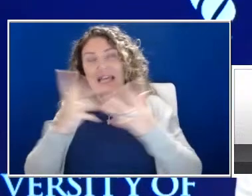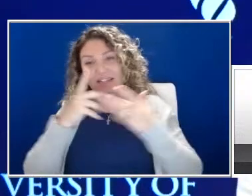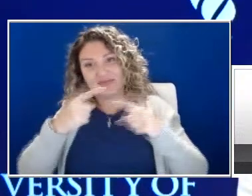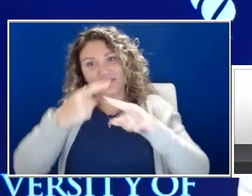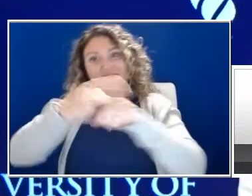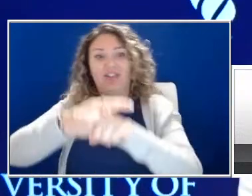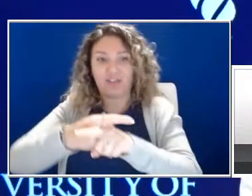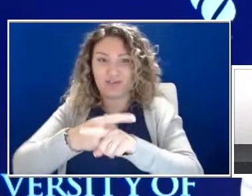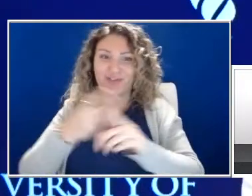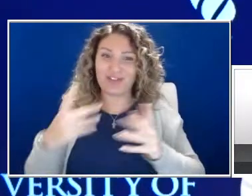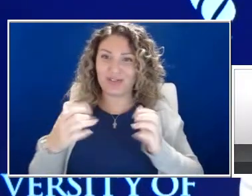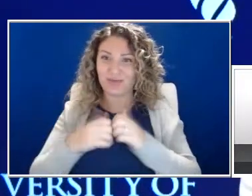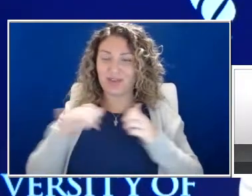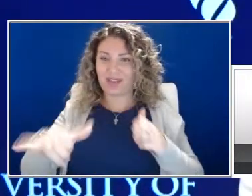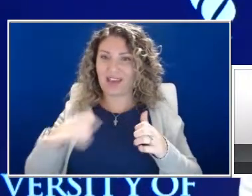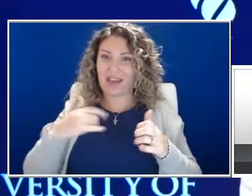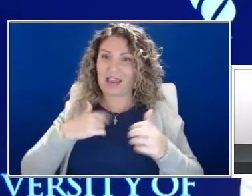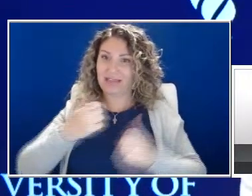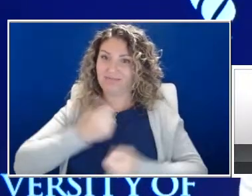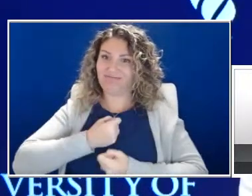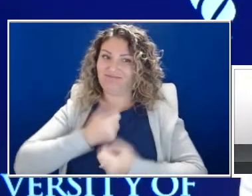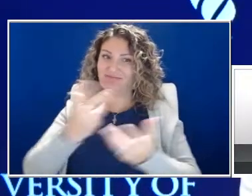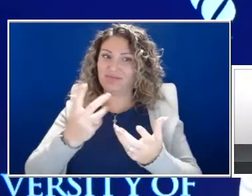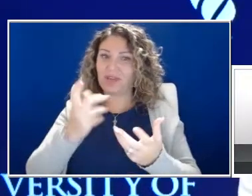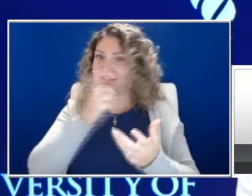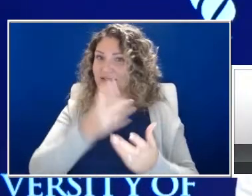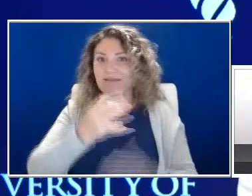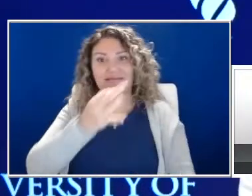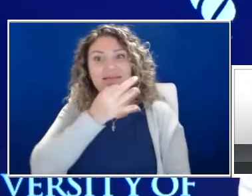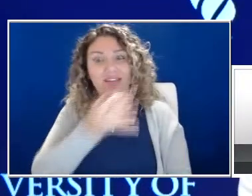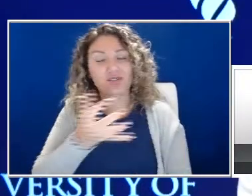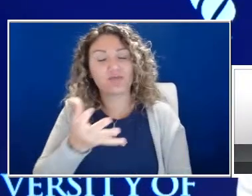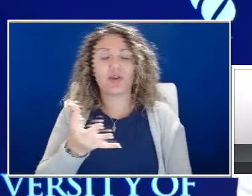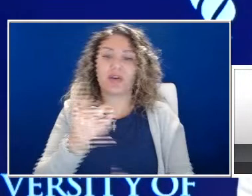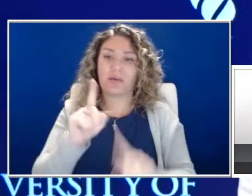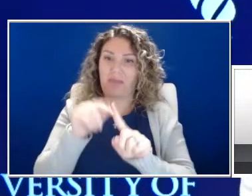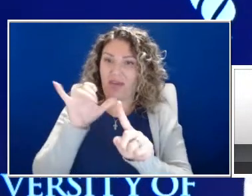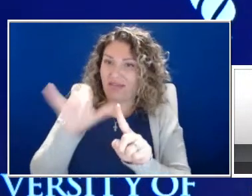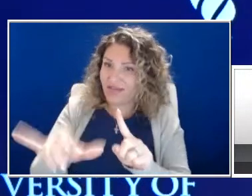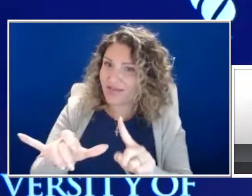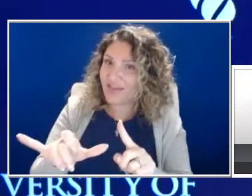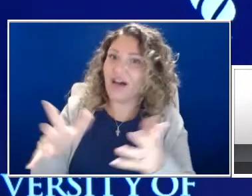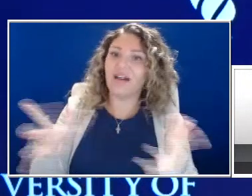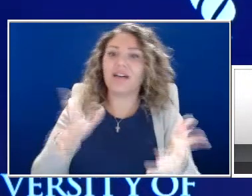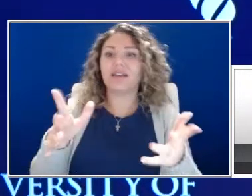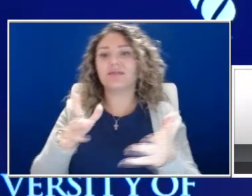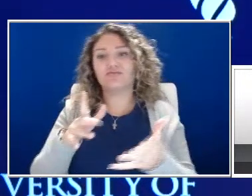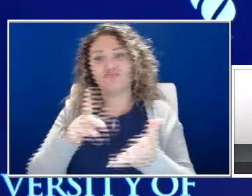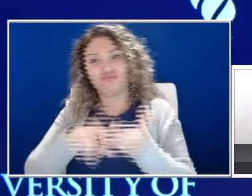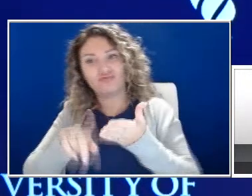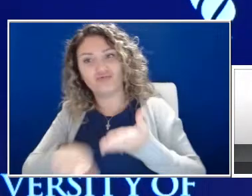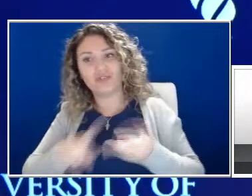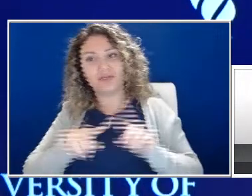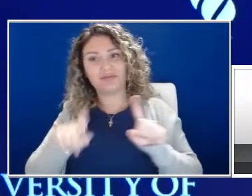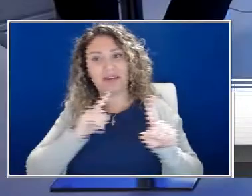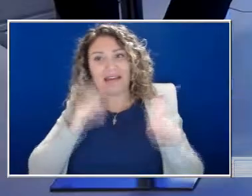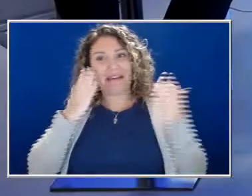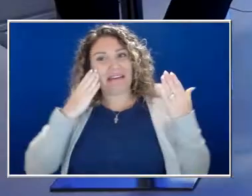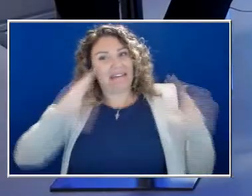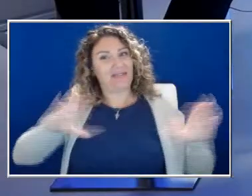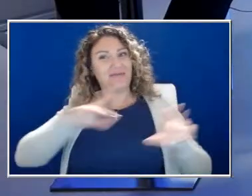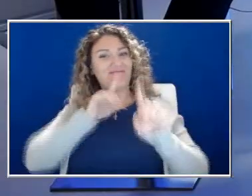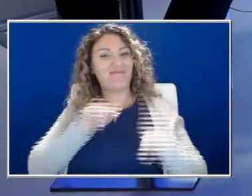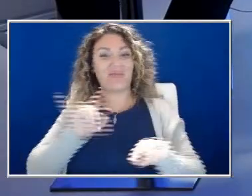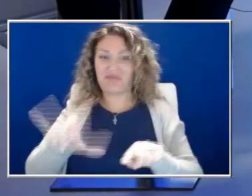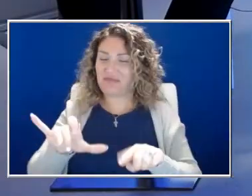to express that I'm certainly not an expert, and I don't know that literature very well, so I'll have to let that one go. That's okay, not a